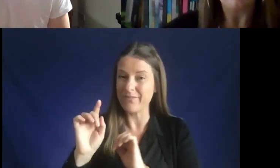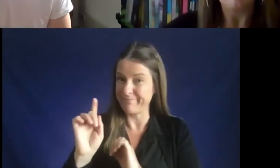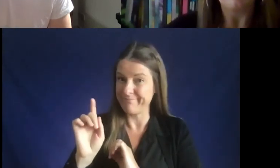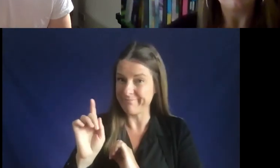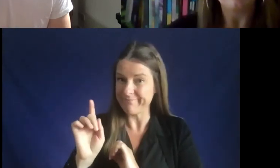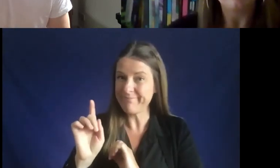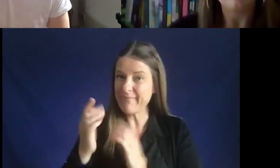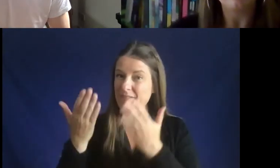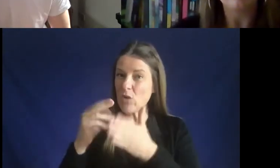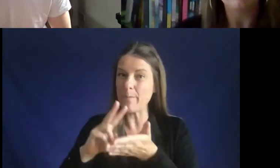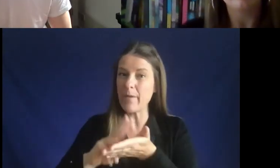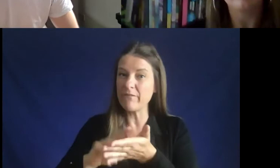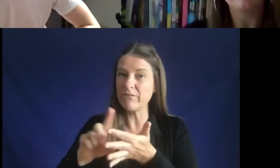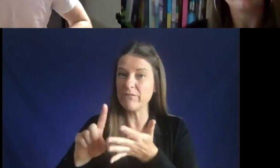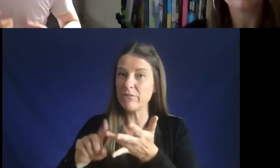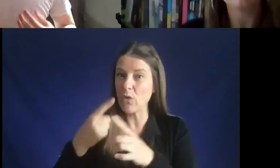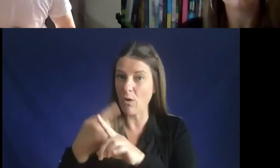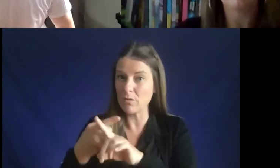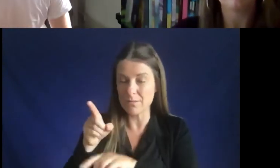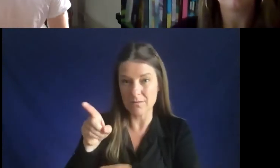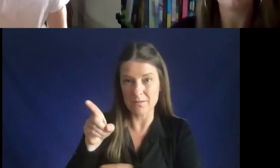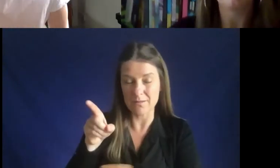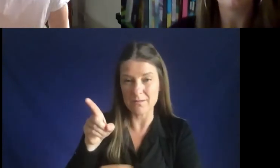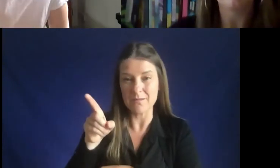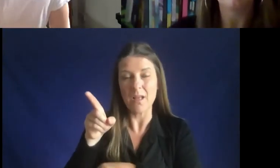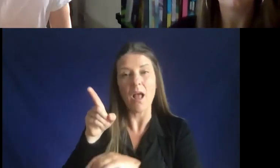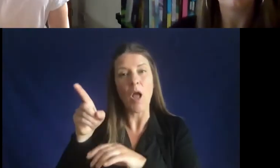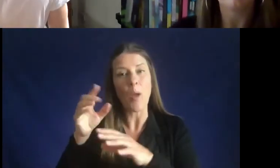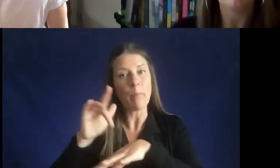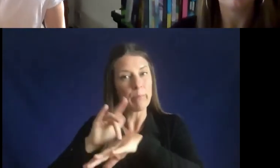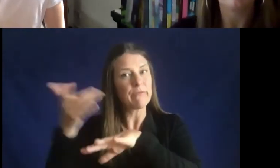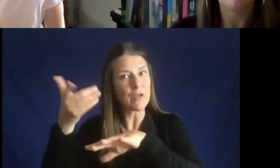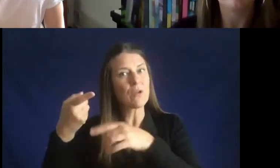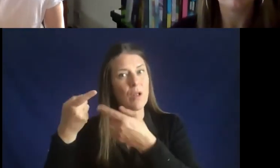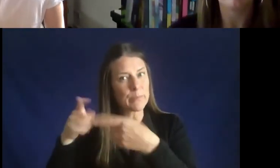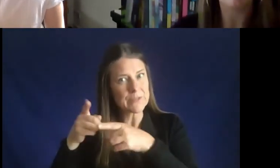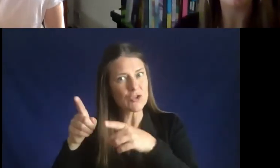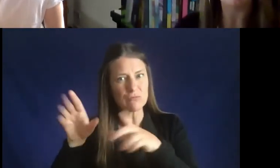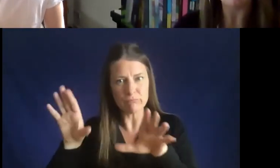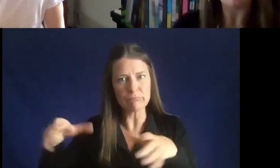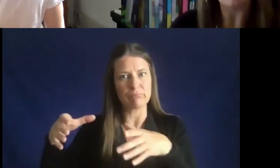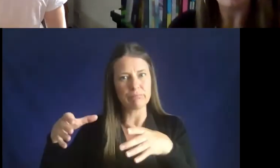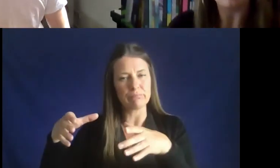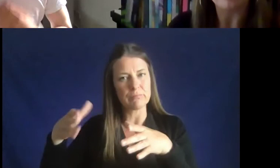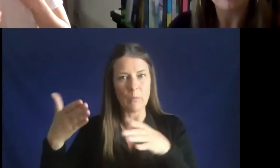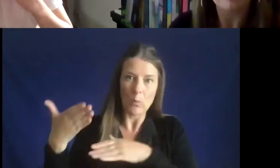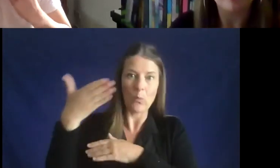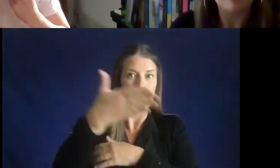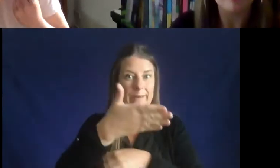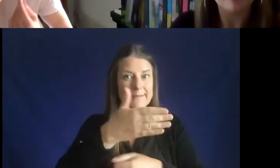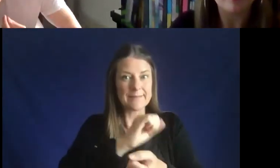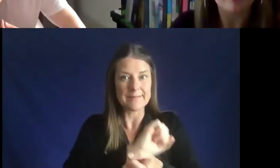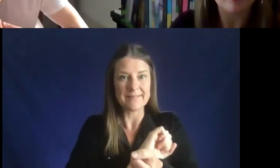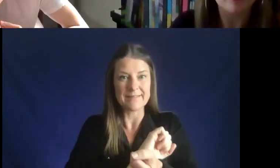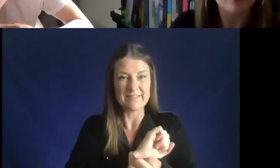from Vox Luminous, where they went in, and it was a group of professional musicians and a band, and they allowed the space